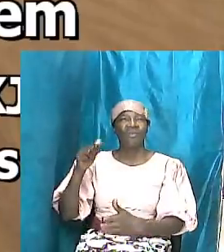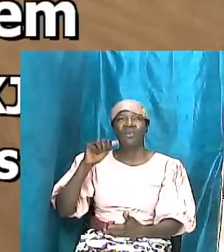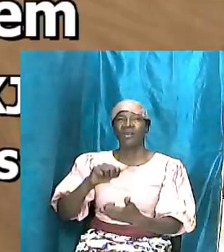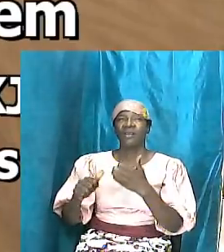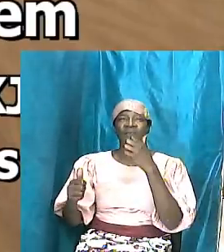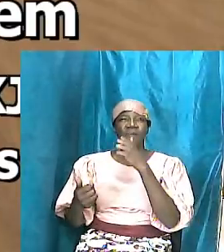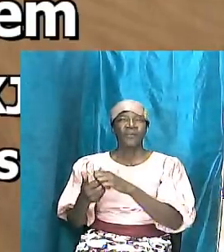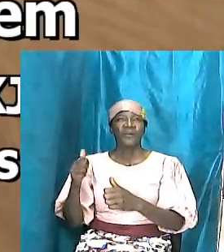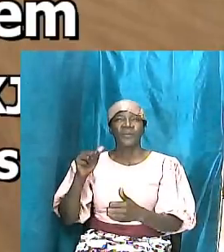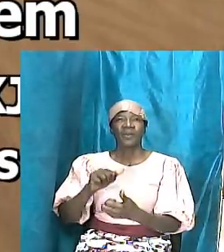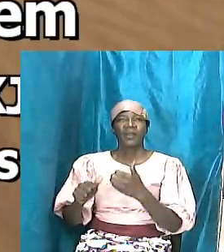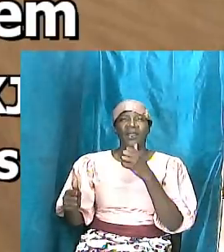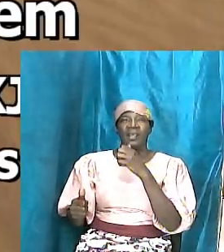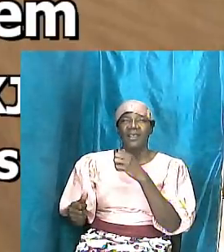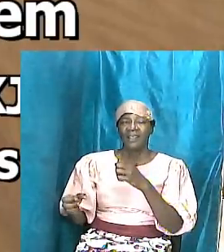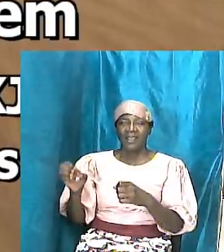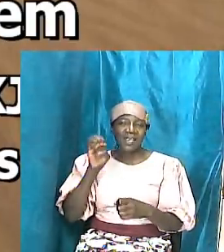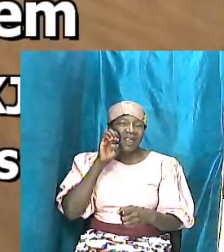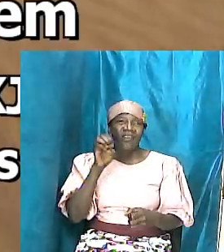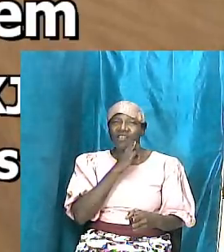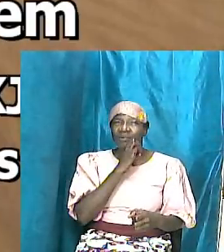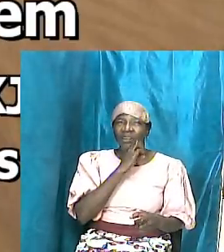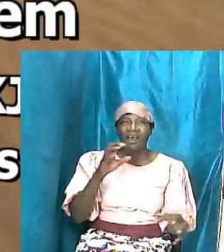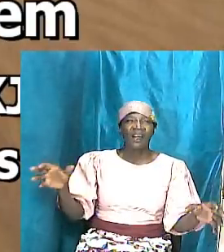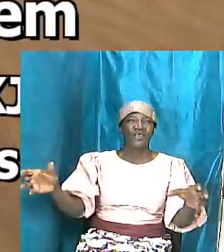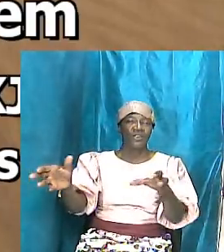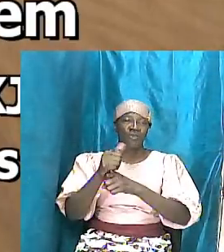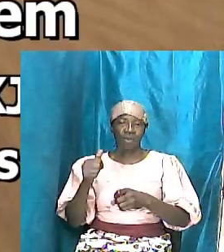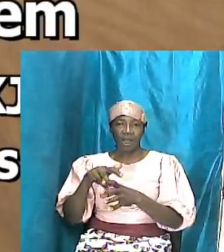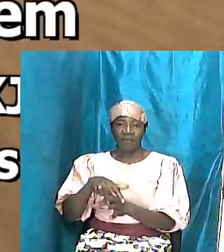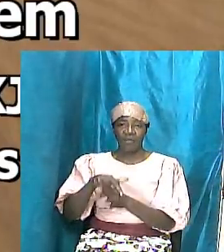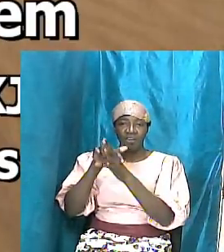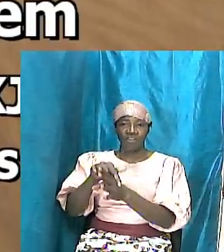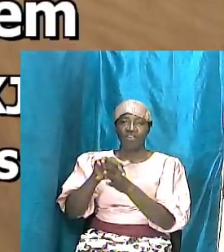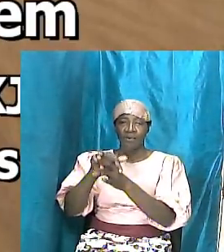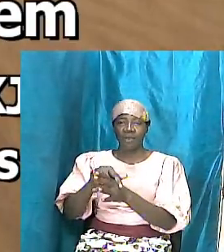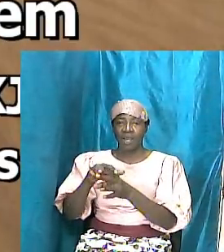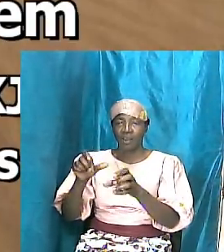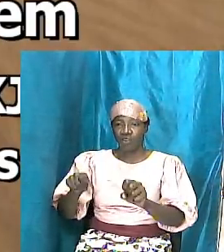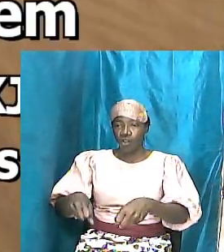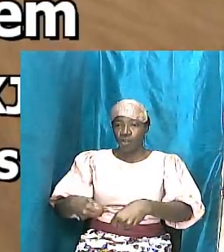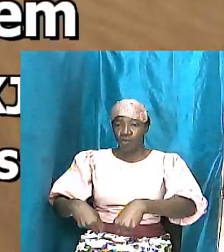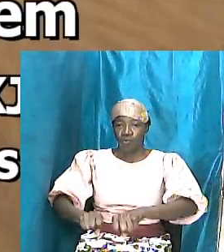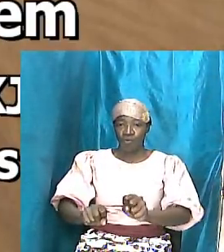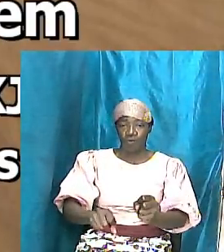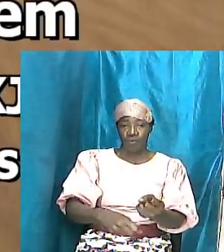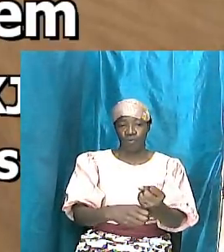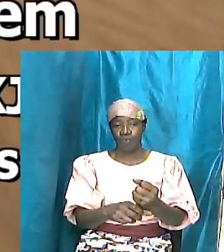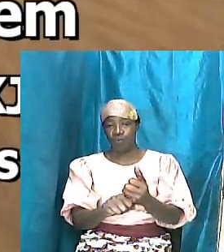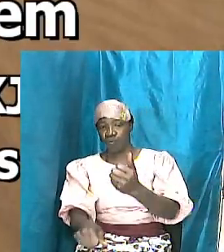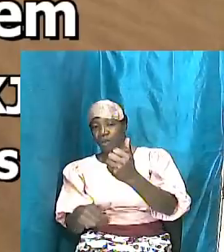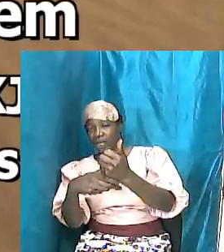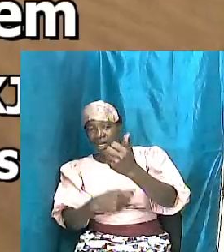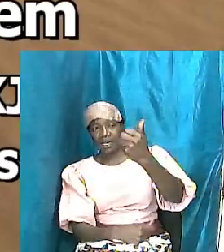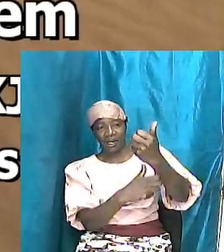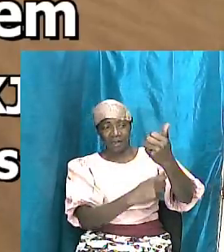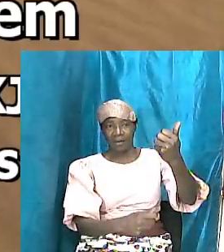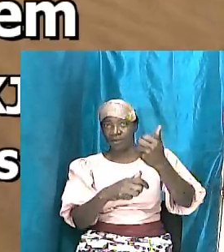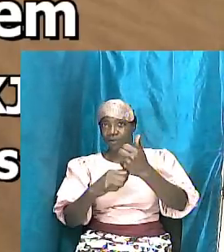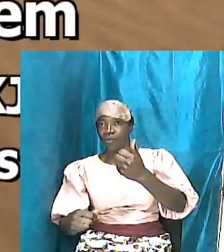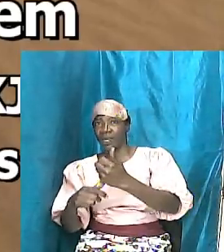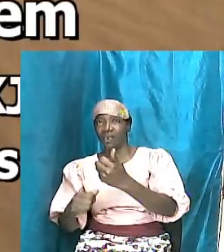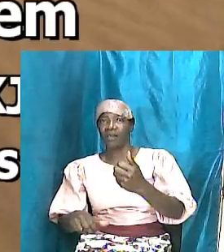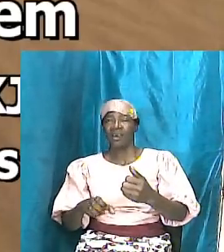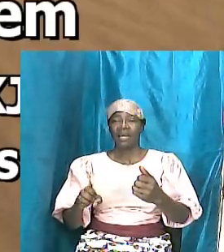going to read right down to verse 30. And took off their chariot wheels, that they drave them heavily, so that the Egyptians said, let